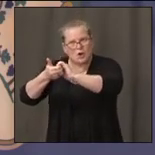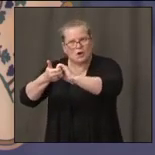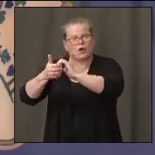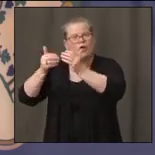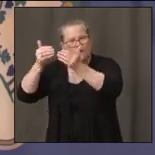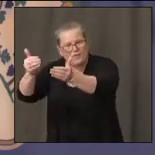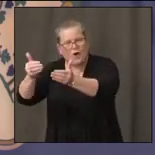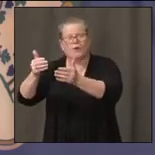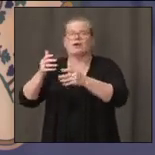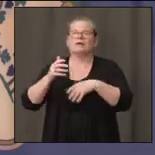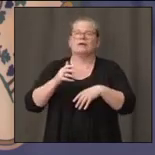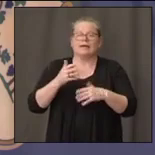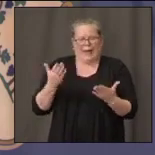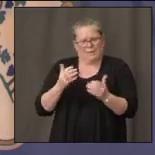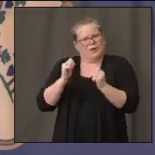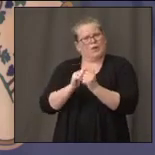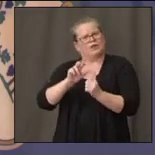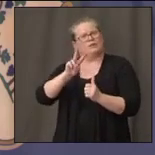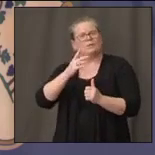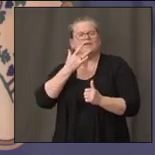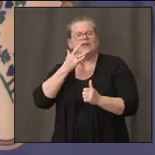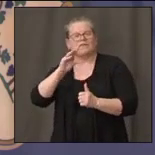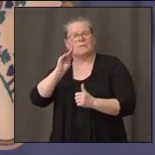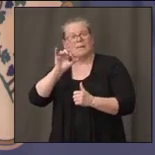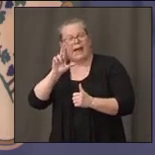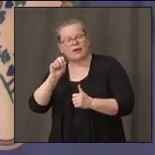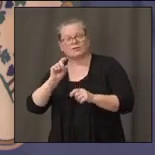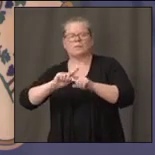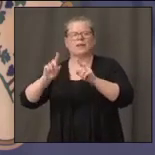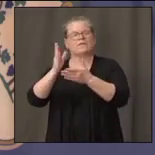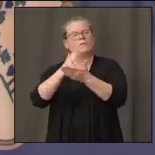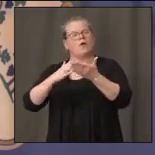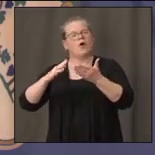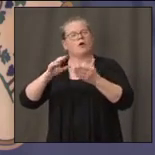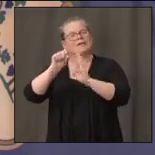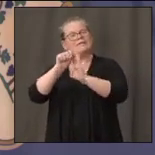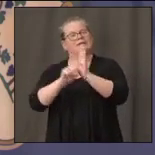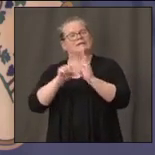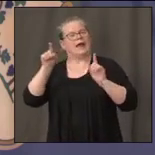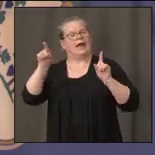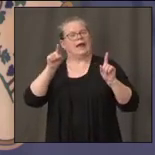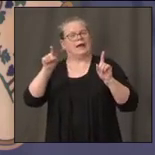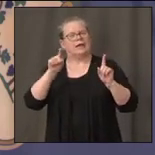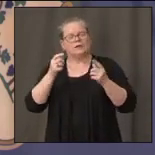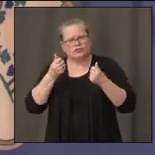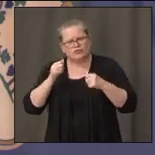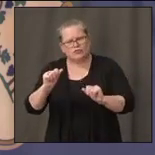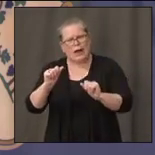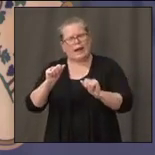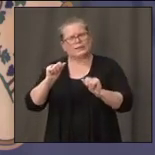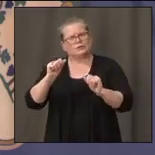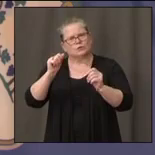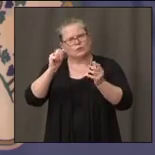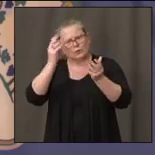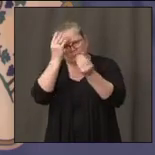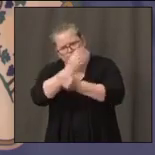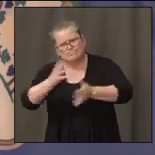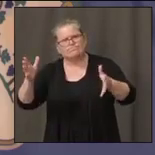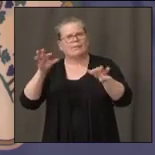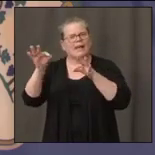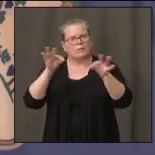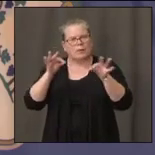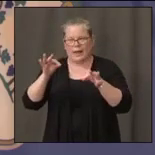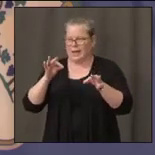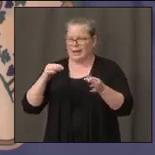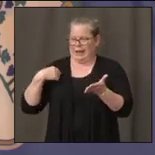favorite mayors here from different parts of the state, trying to give you an idea of how we think about the social protocols,